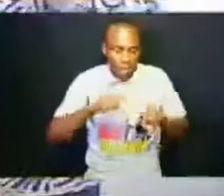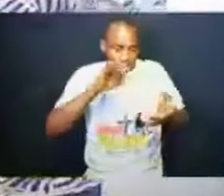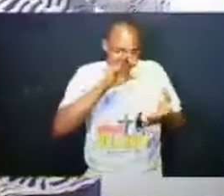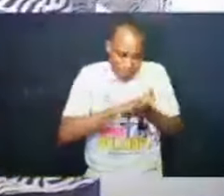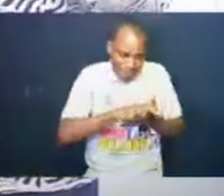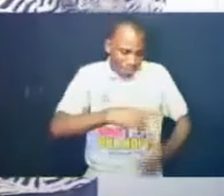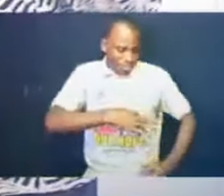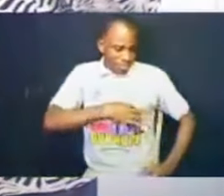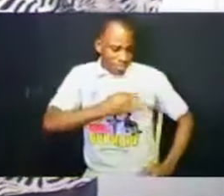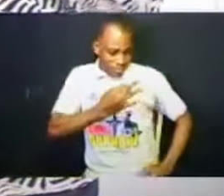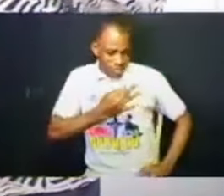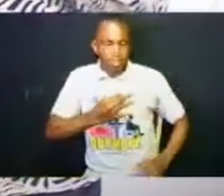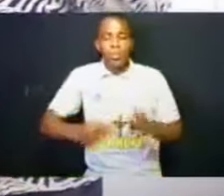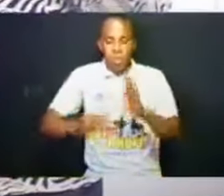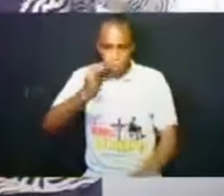the